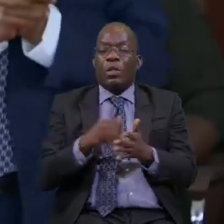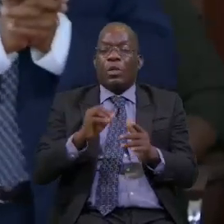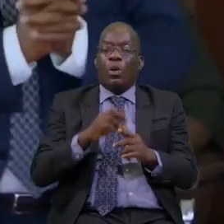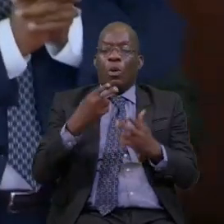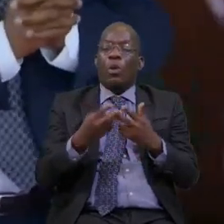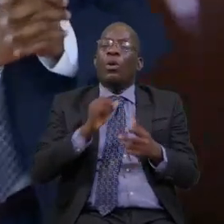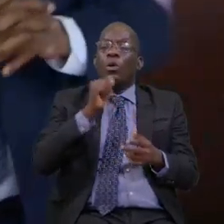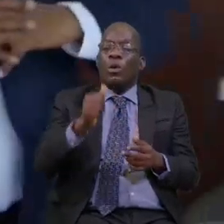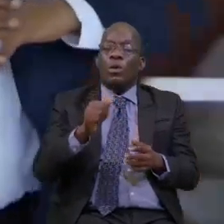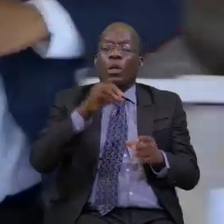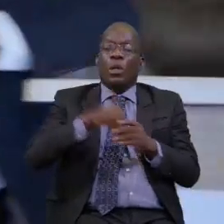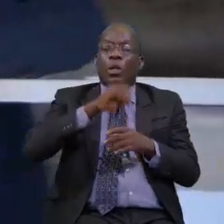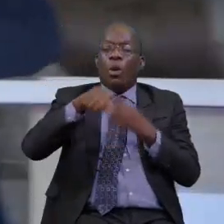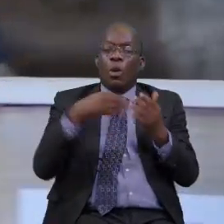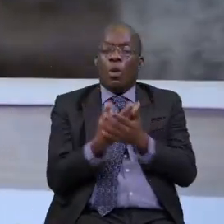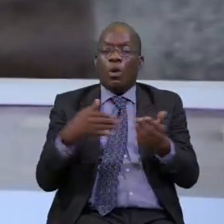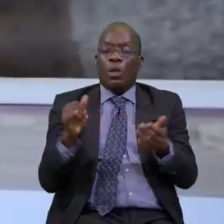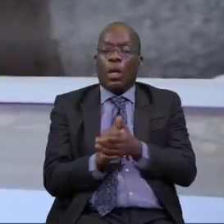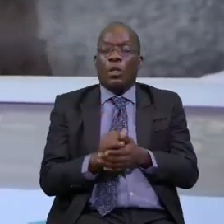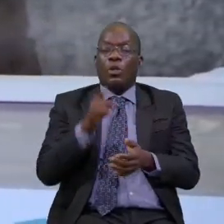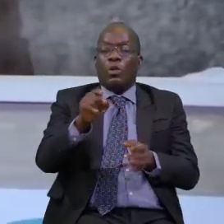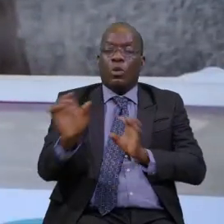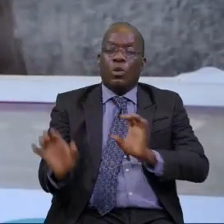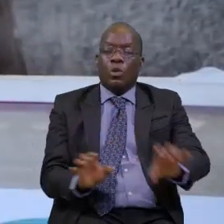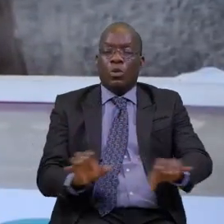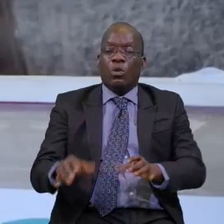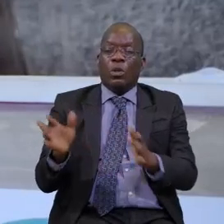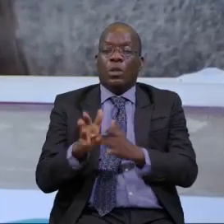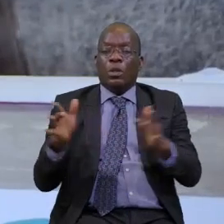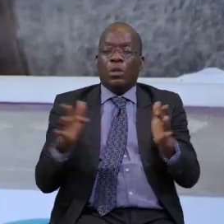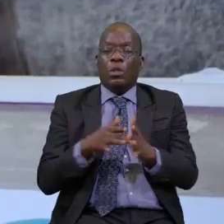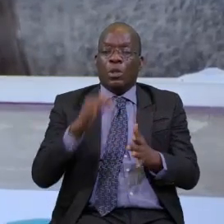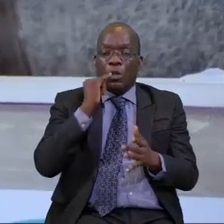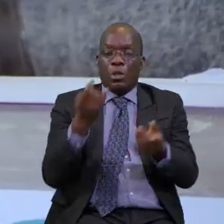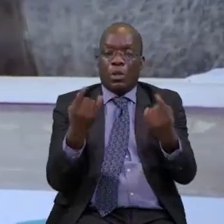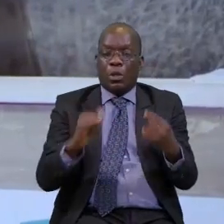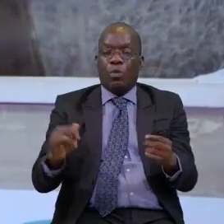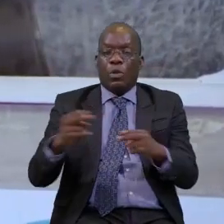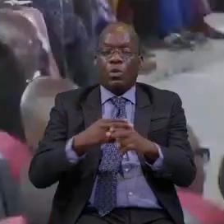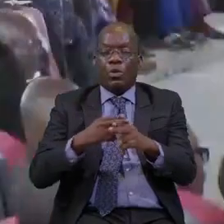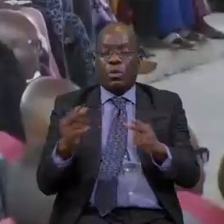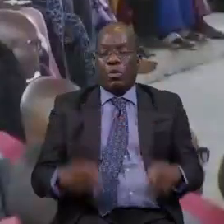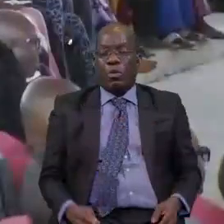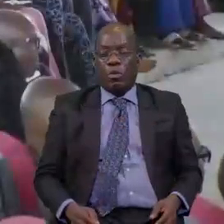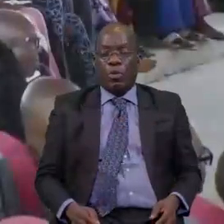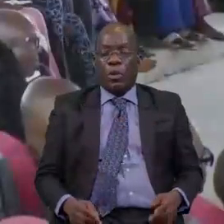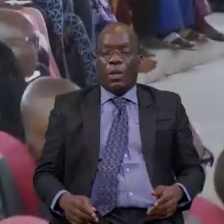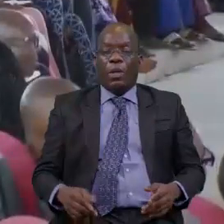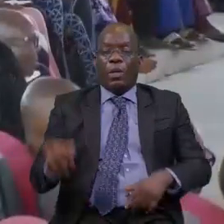you do, Jesus is coming soon. Give me a good amen.